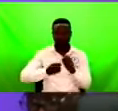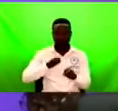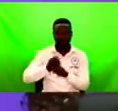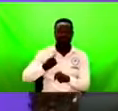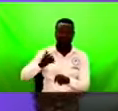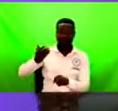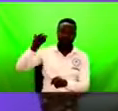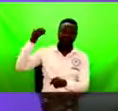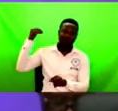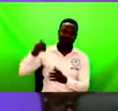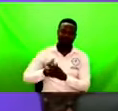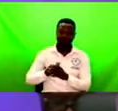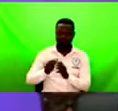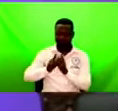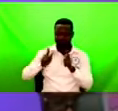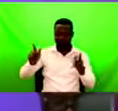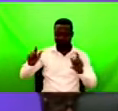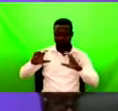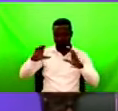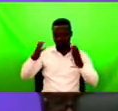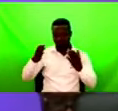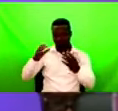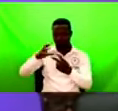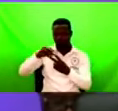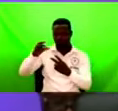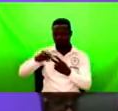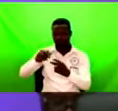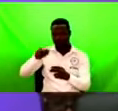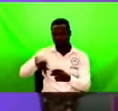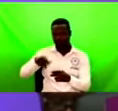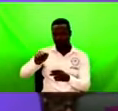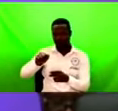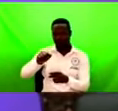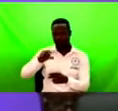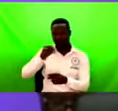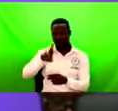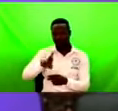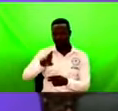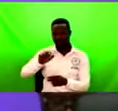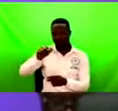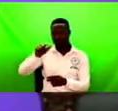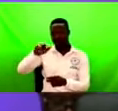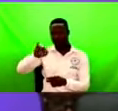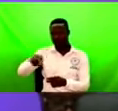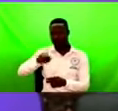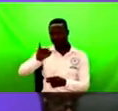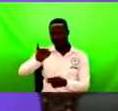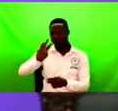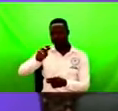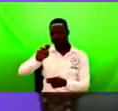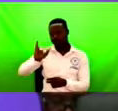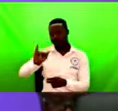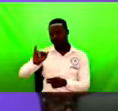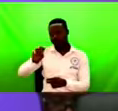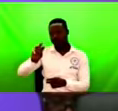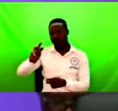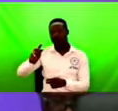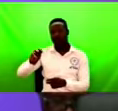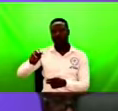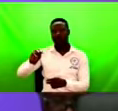the General Council appointed Apostle Dr. Amos G. Mackin as